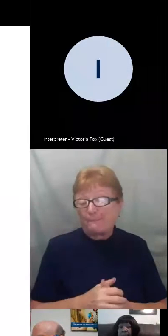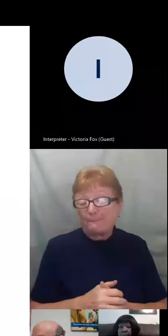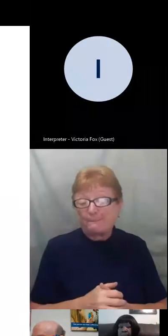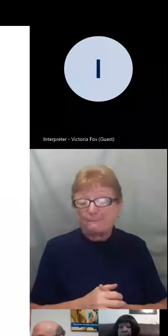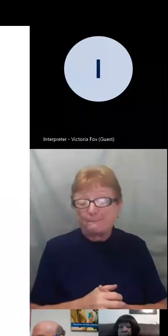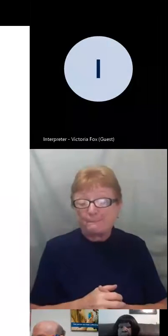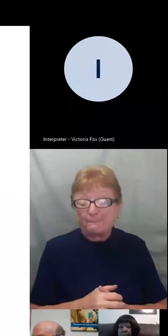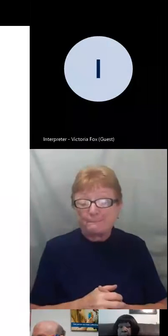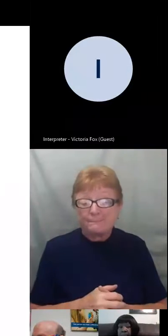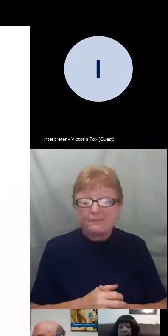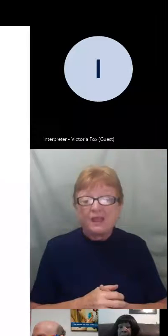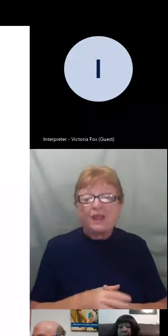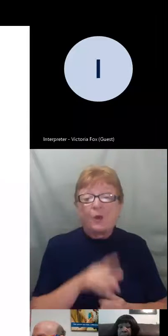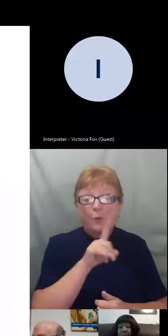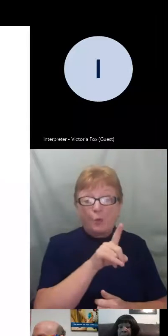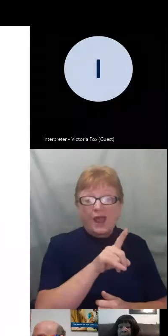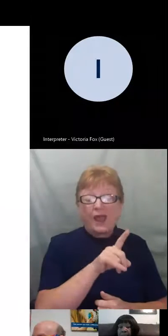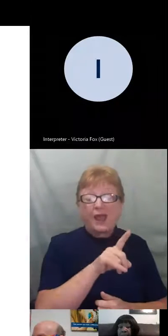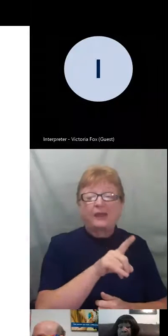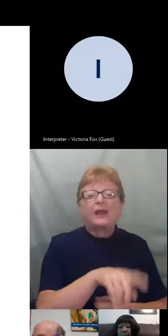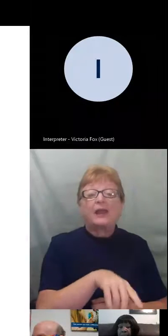1-800-341-2003. That's